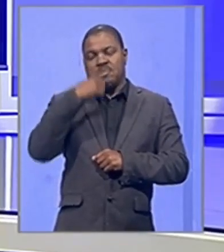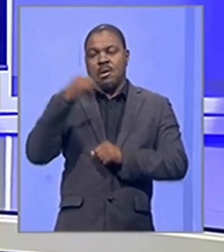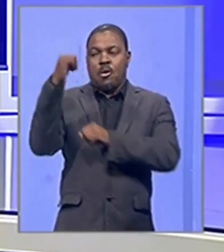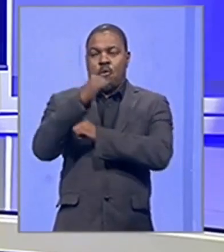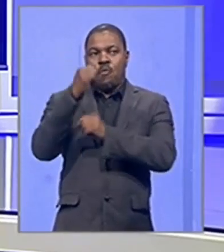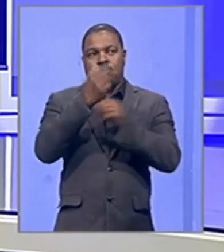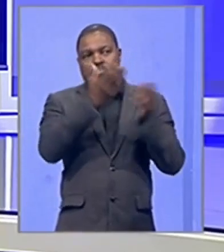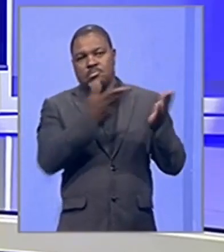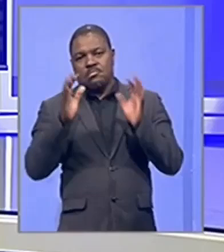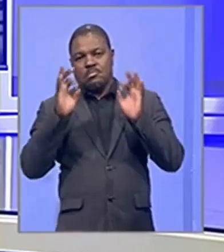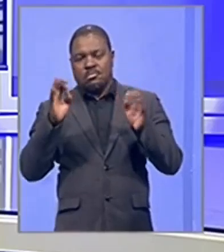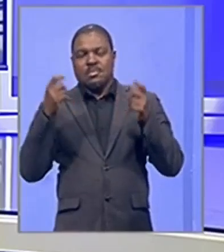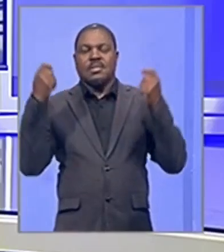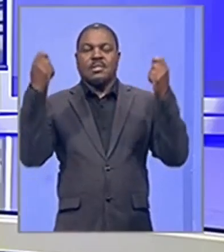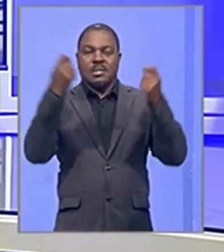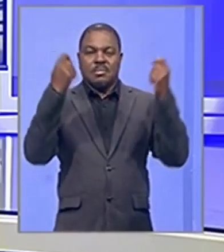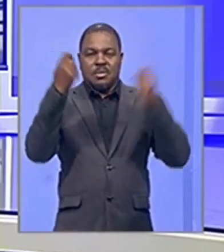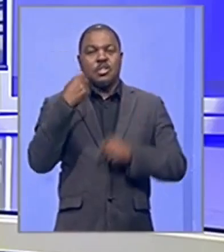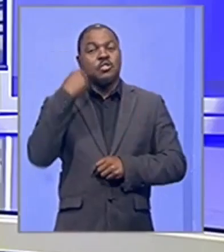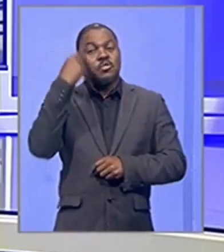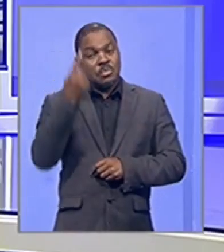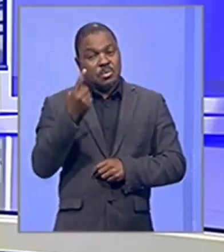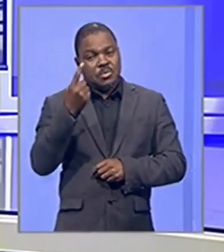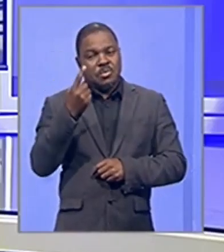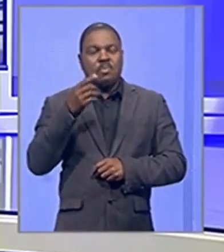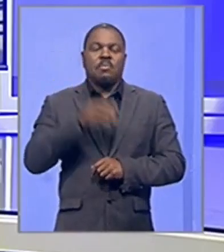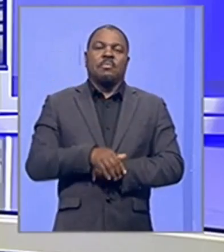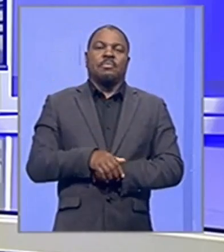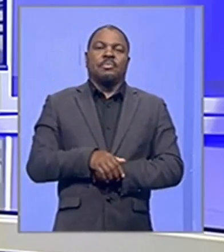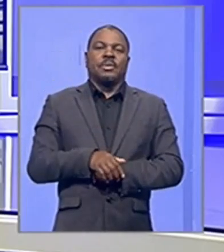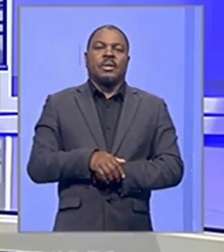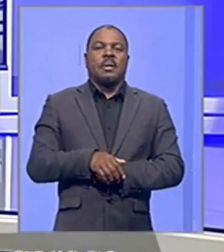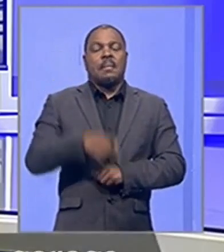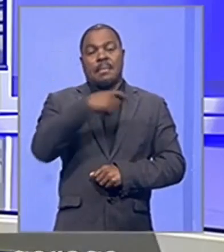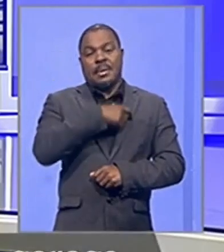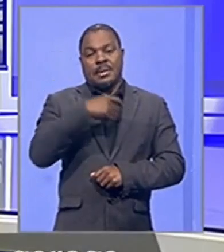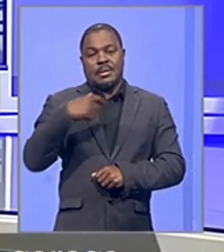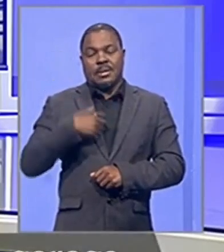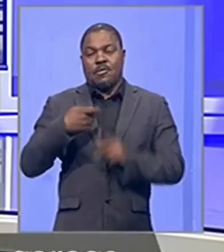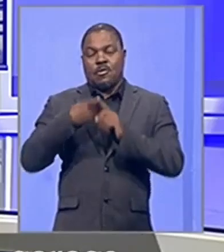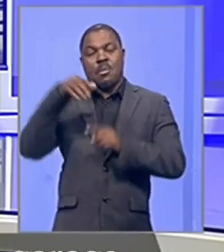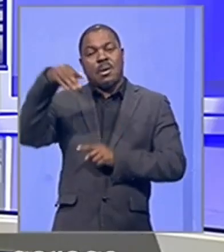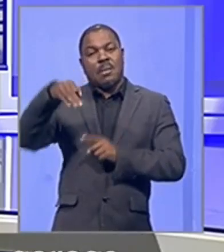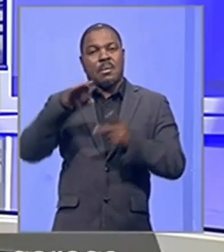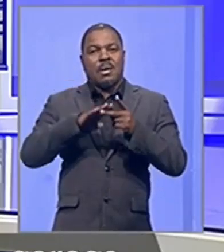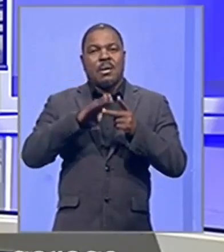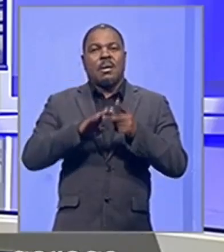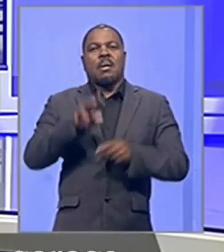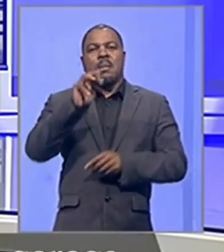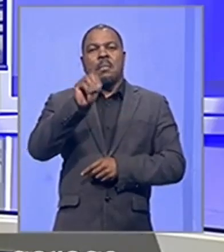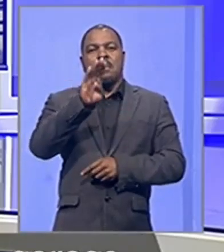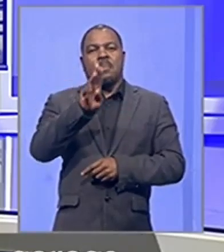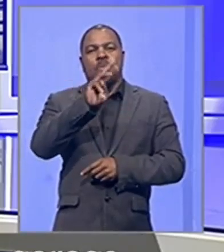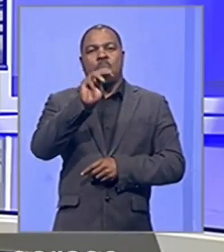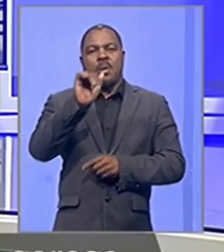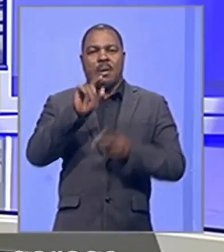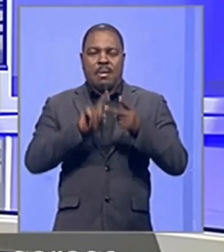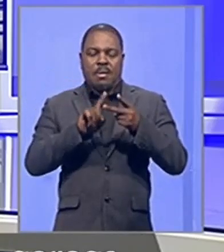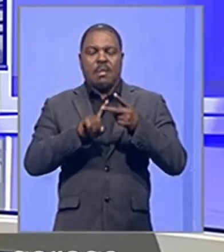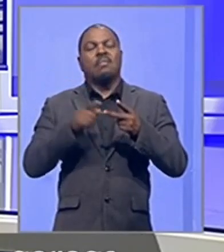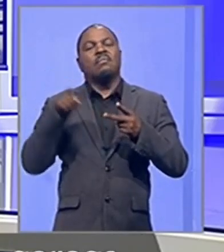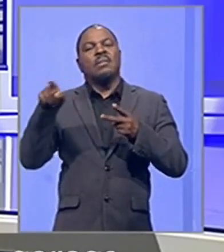hlomamiša mopresidente wa naga Cyril Ramaphosa. Mopresidente wa Namibia Nangolo Mbumba le wa mphato